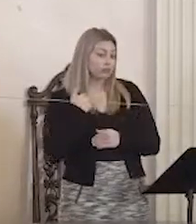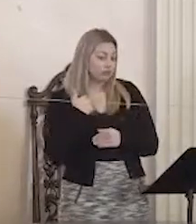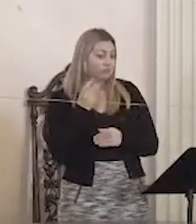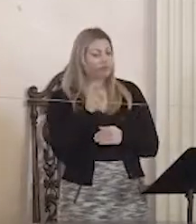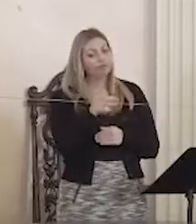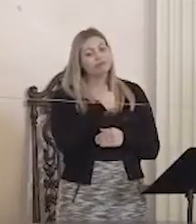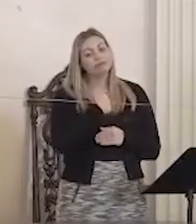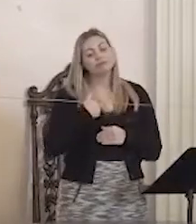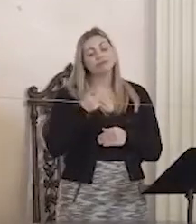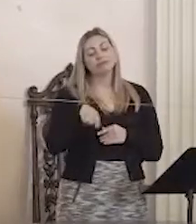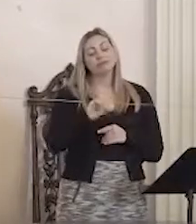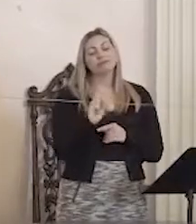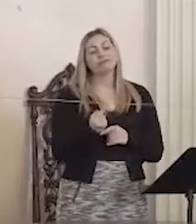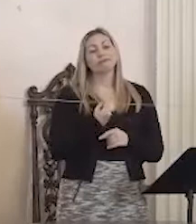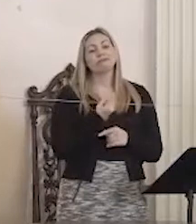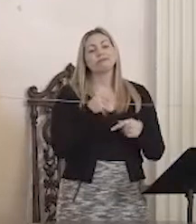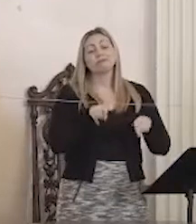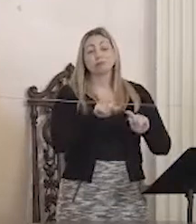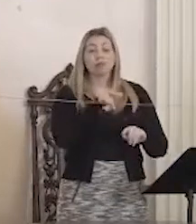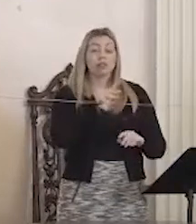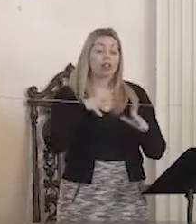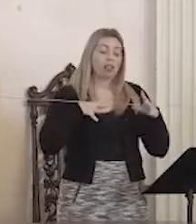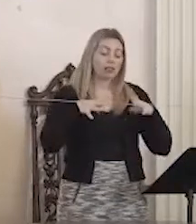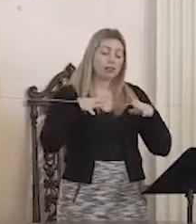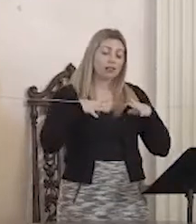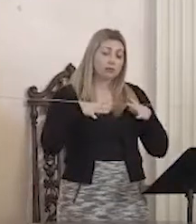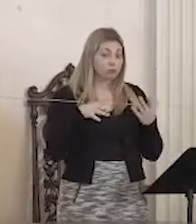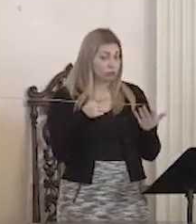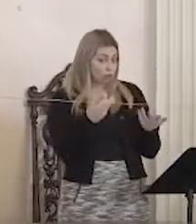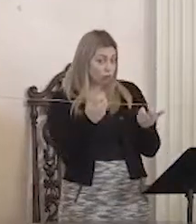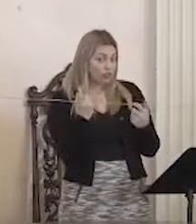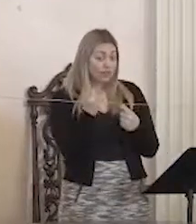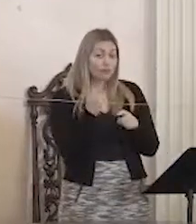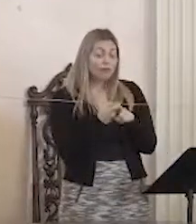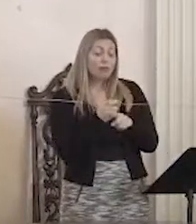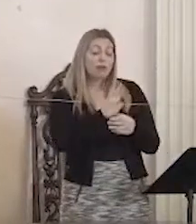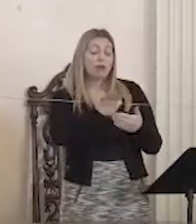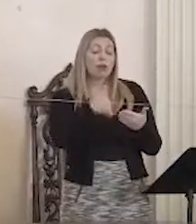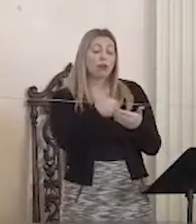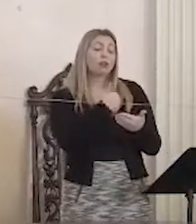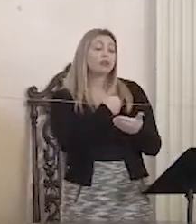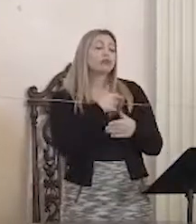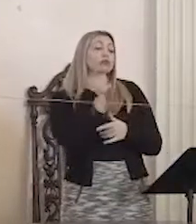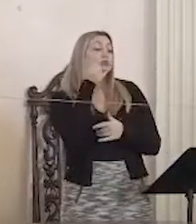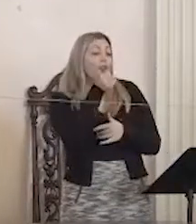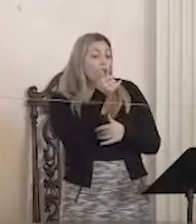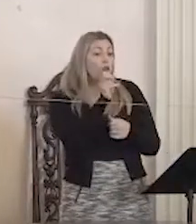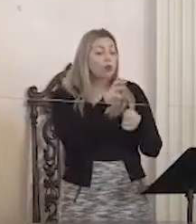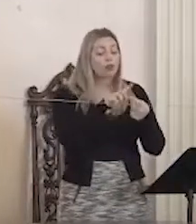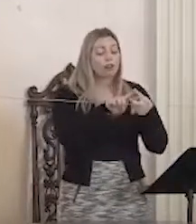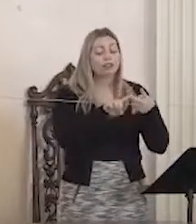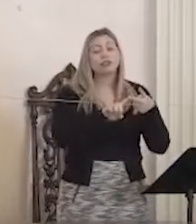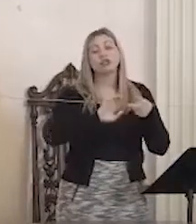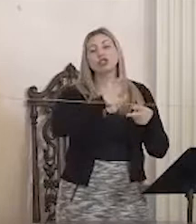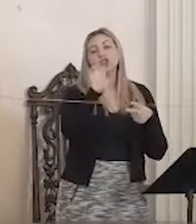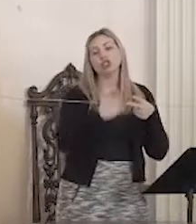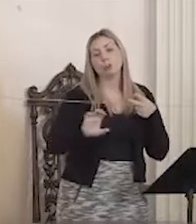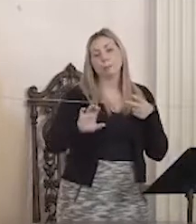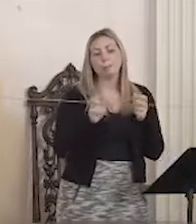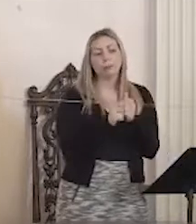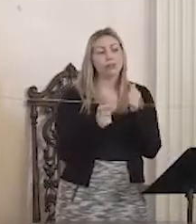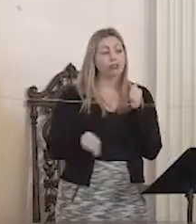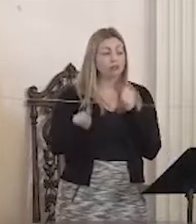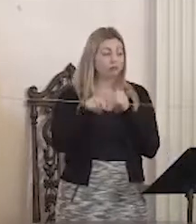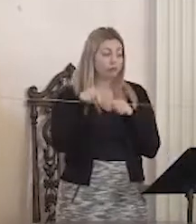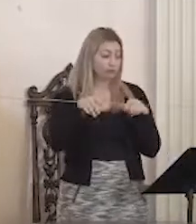or congregants who are alone this holiday? Would you like someone from All Souls to call or Zoom in with you?